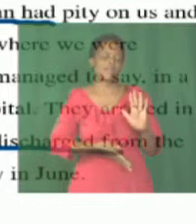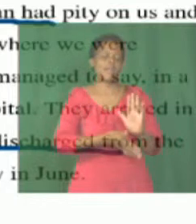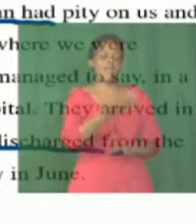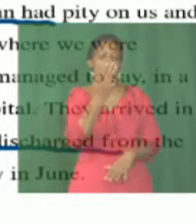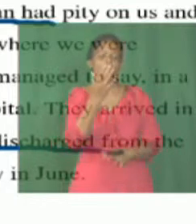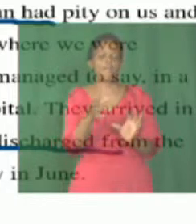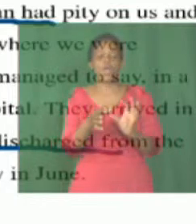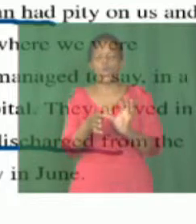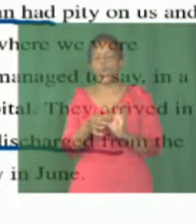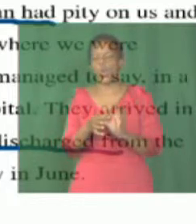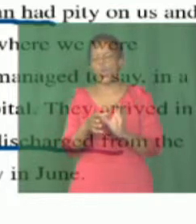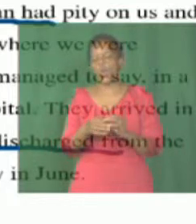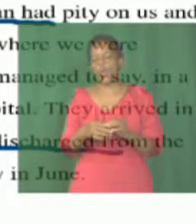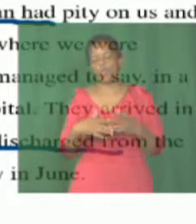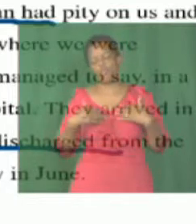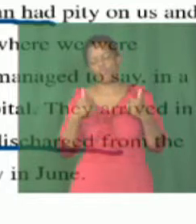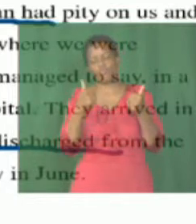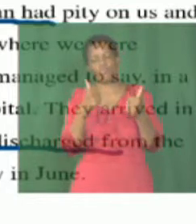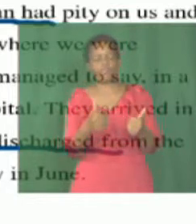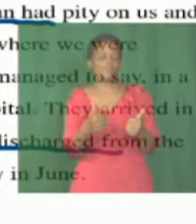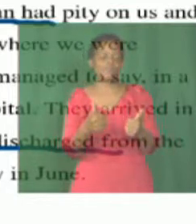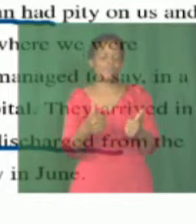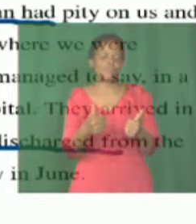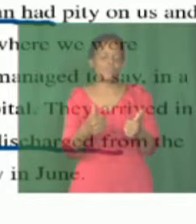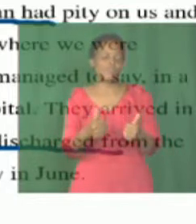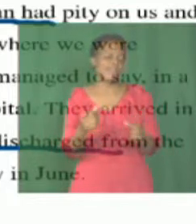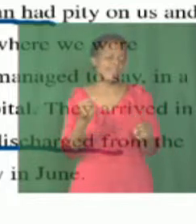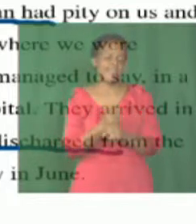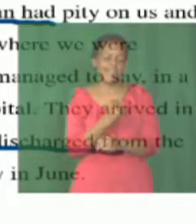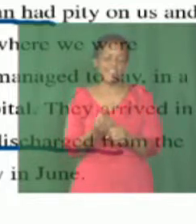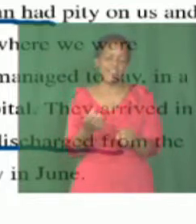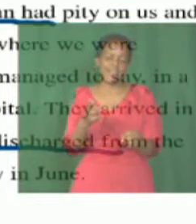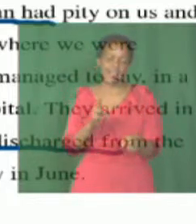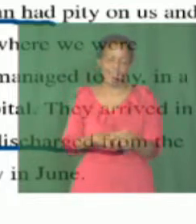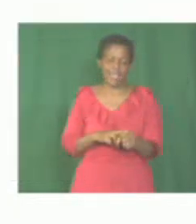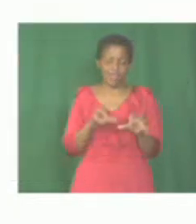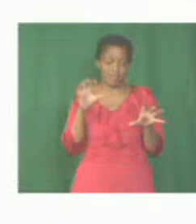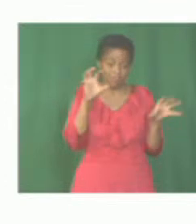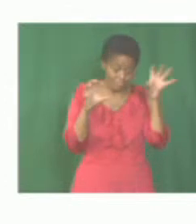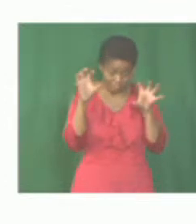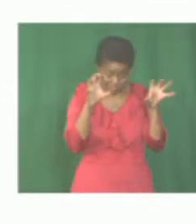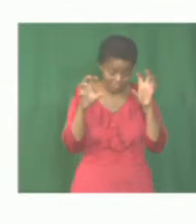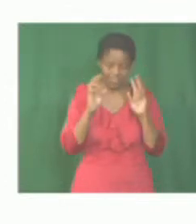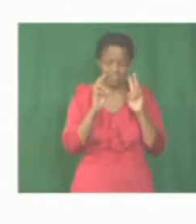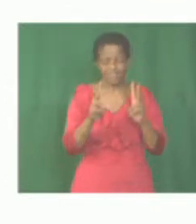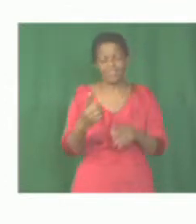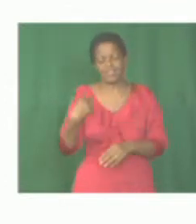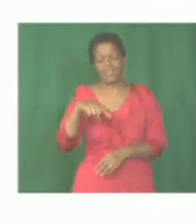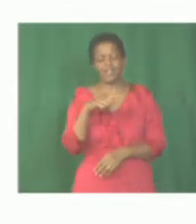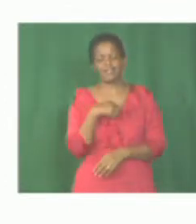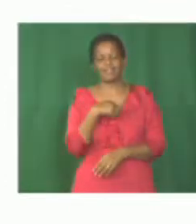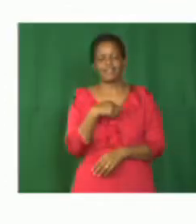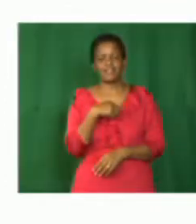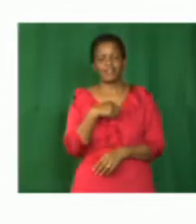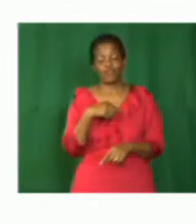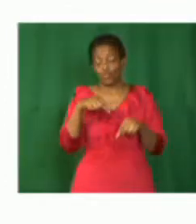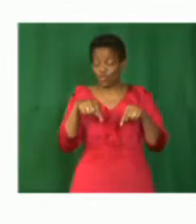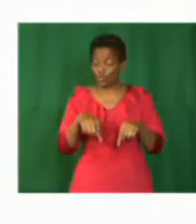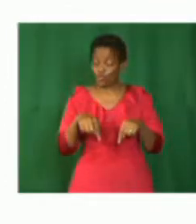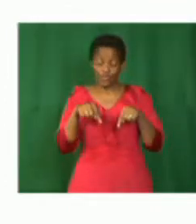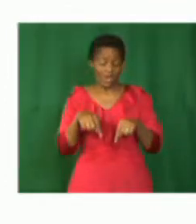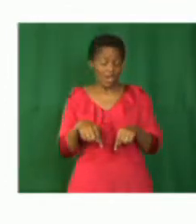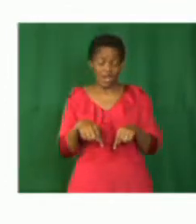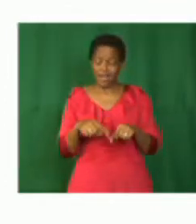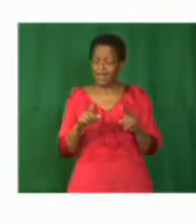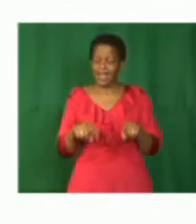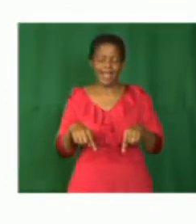been visited by a ghost since that day in June. To this day, I cannot